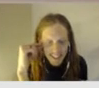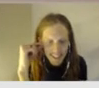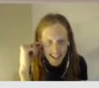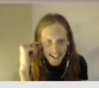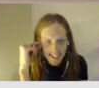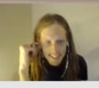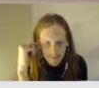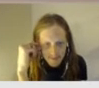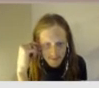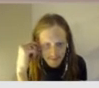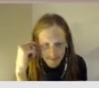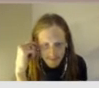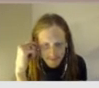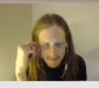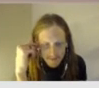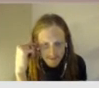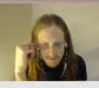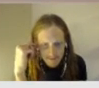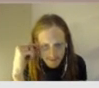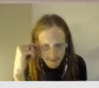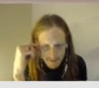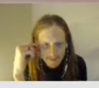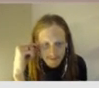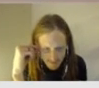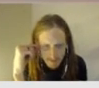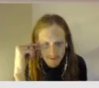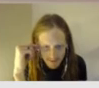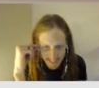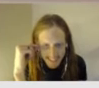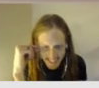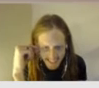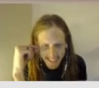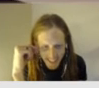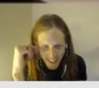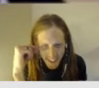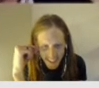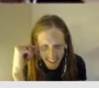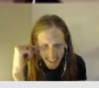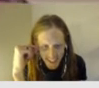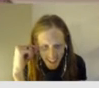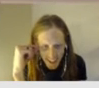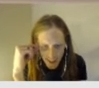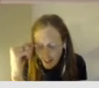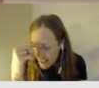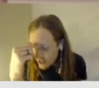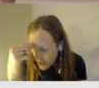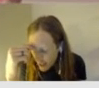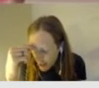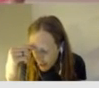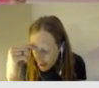nice probably because it helps me, I guess, develop more healthy habits in terms of being social. Sure, sure. Well,